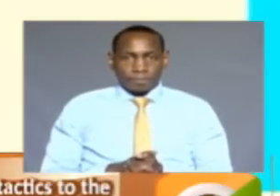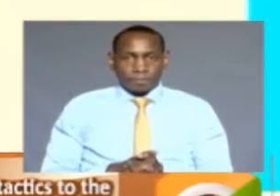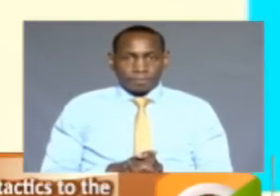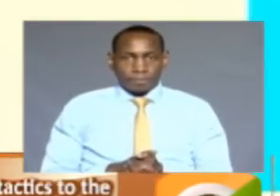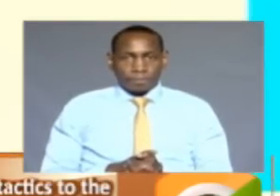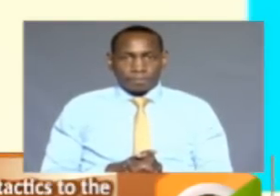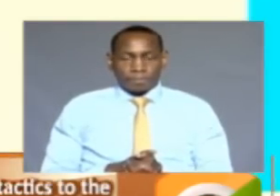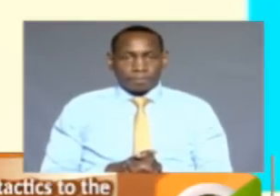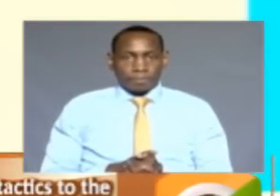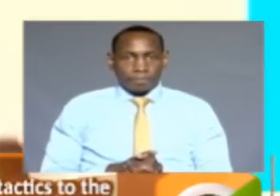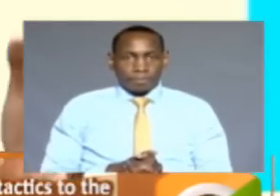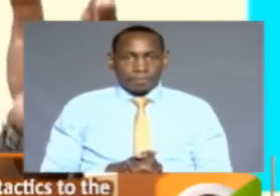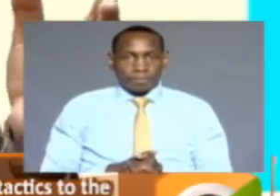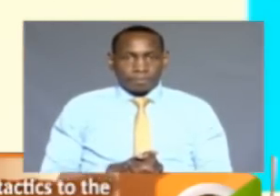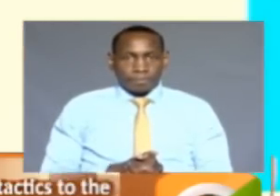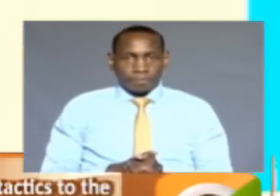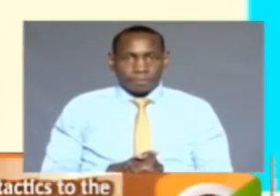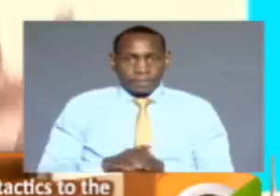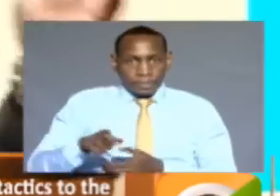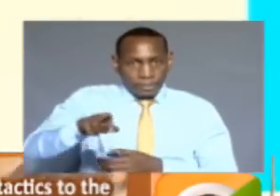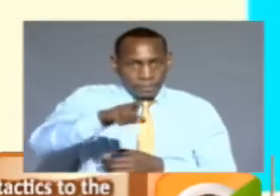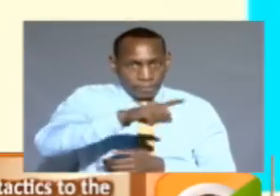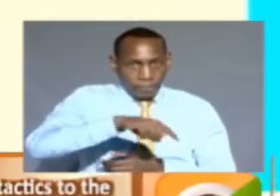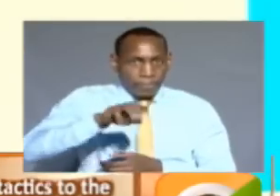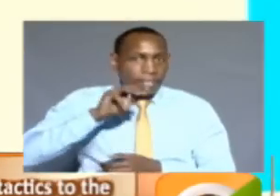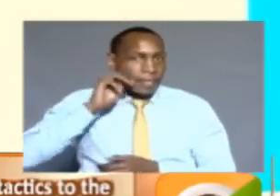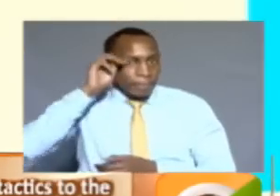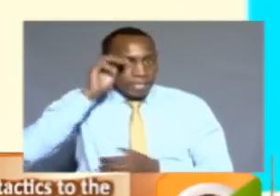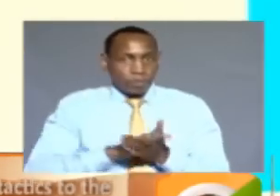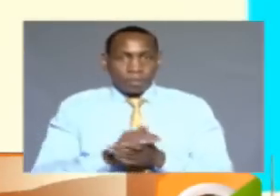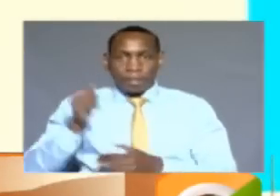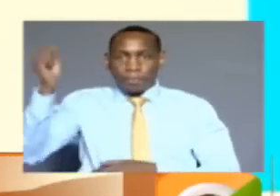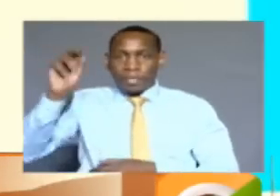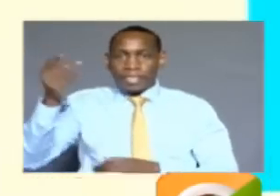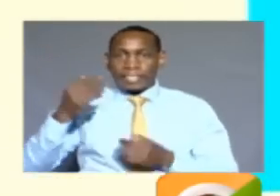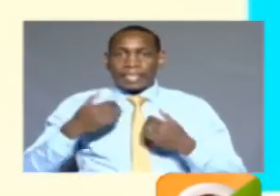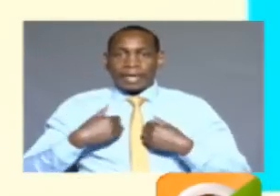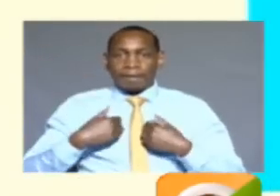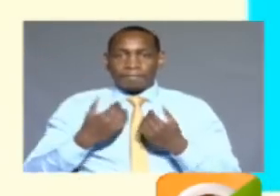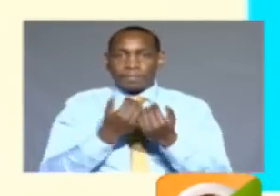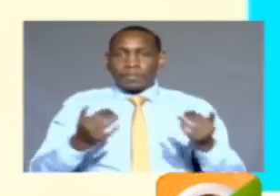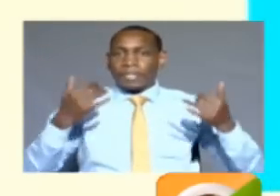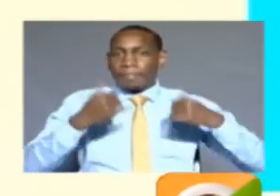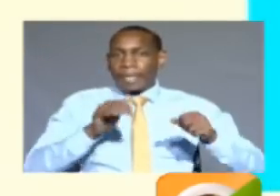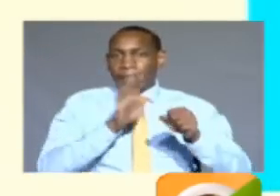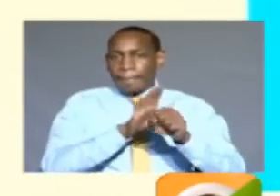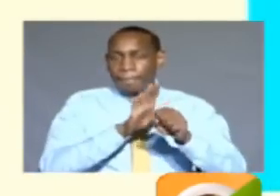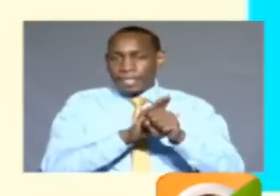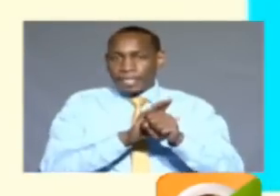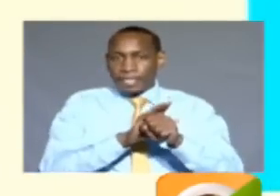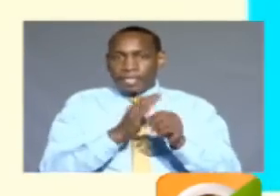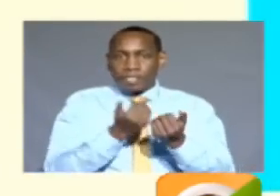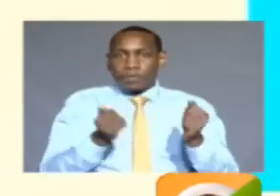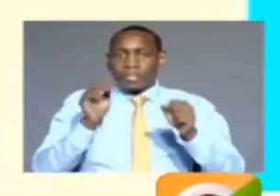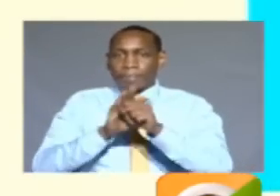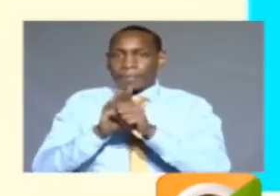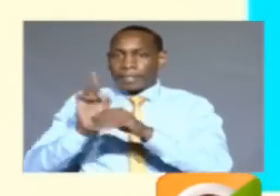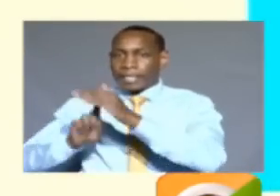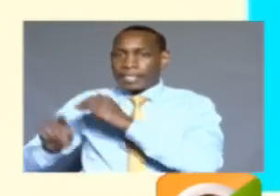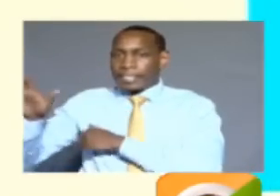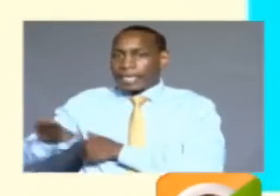You know, let us be mature. Utoto mwingi. Siasa ya Kenya iko na utoto mwingi. Na watoto wamejaa hiyo